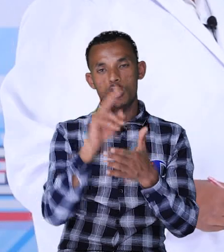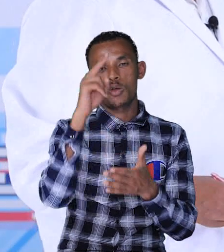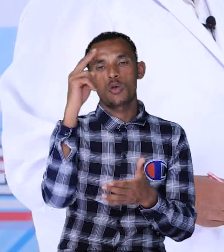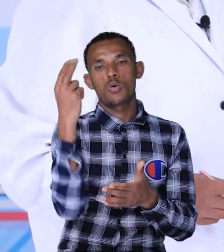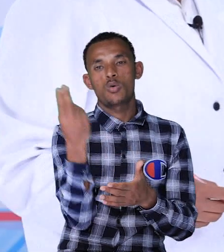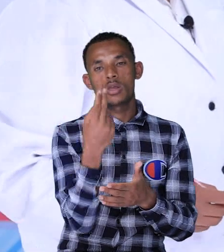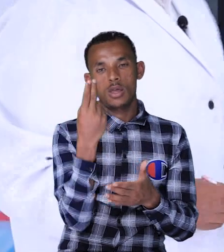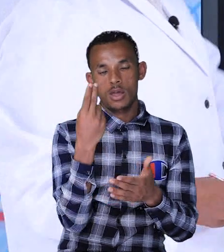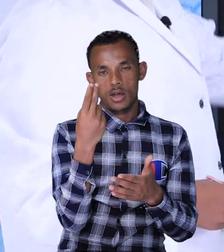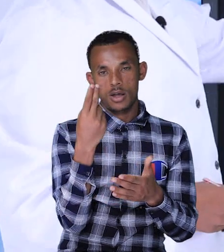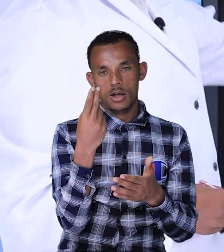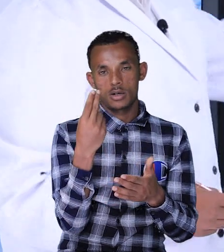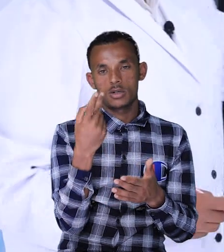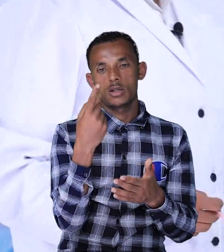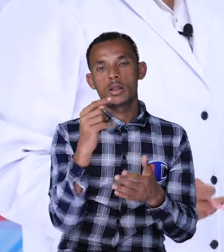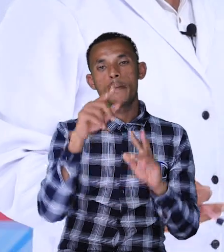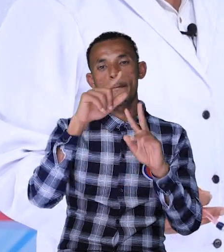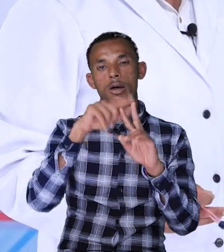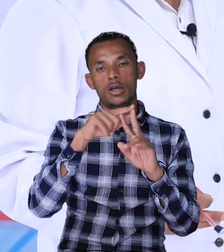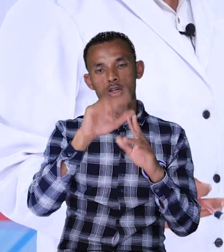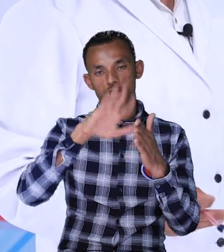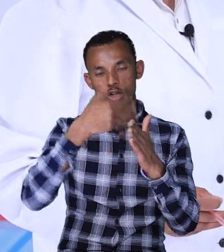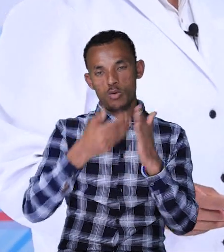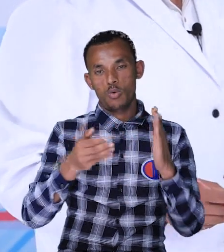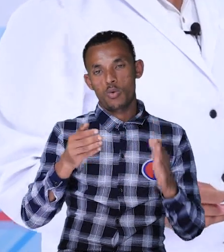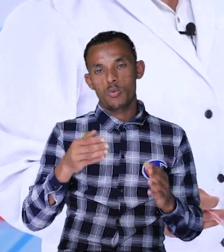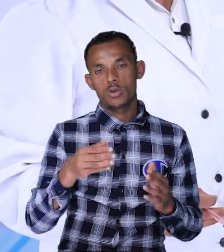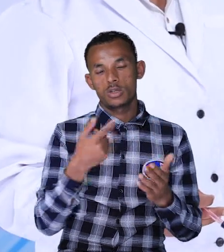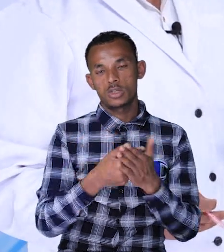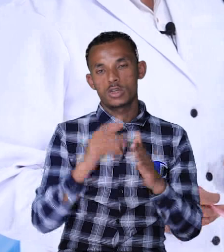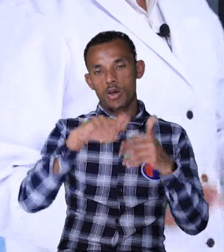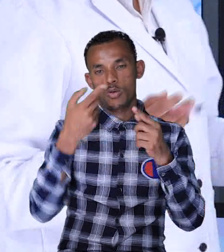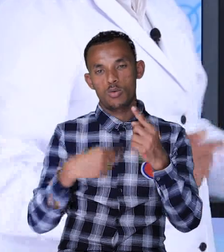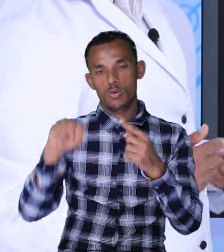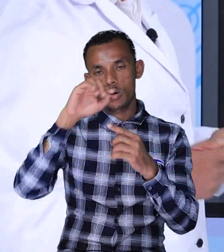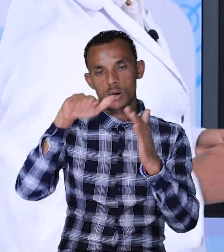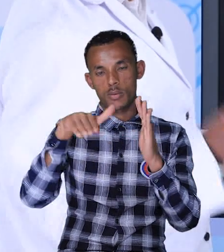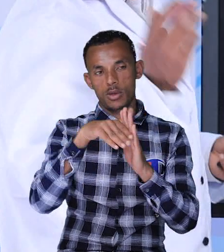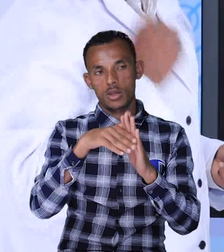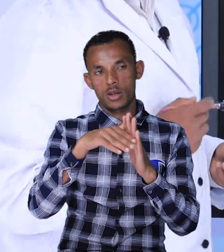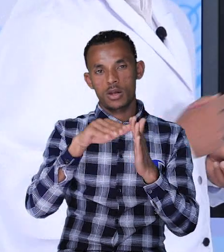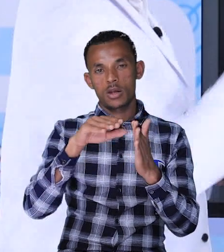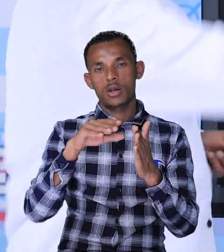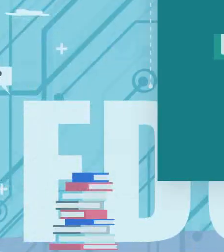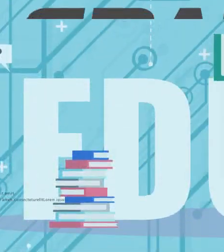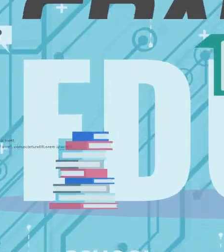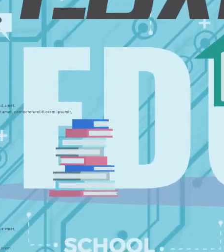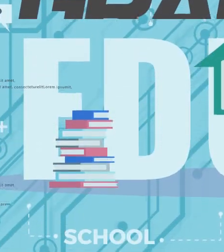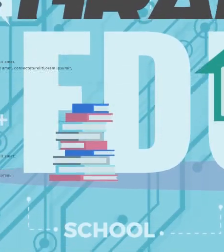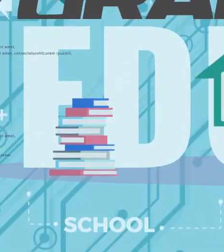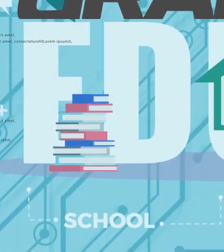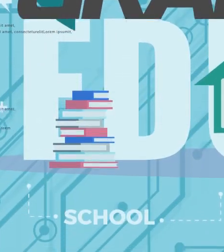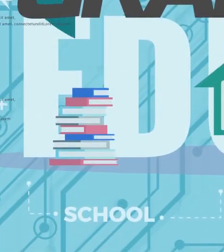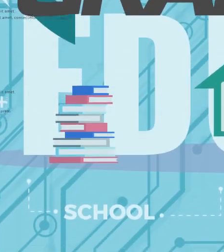using pie chart like this. So this is how to represent the data using pie chart.